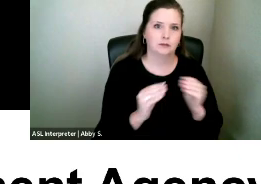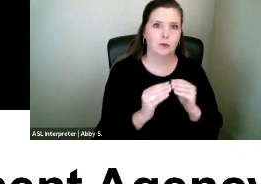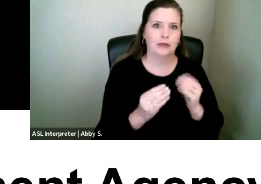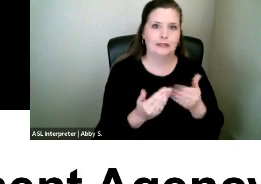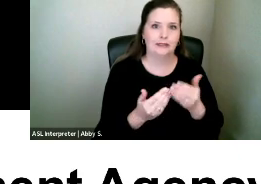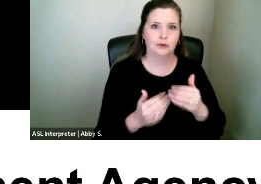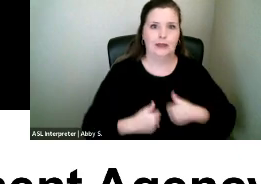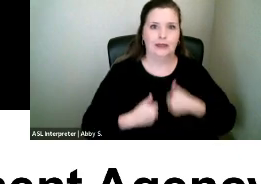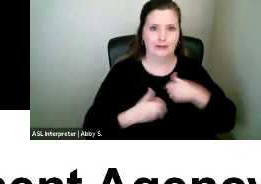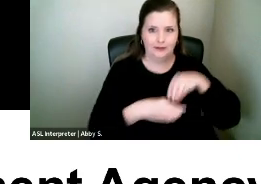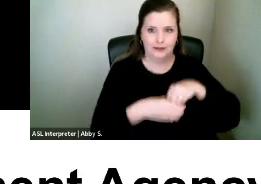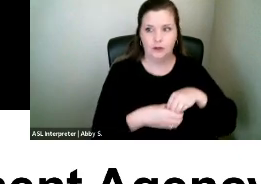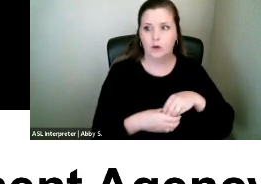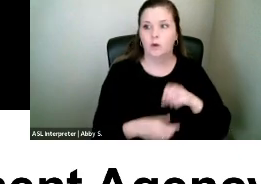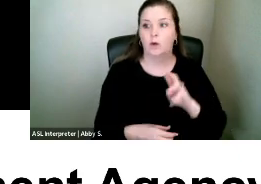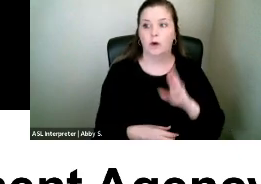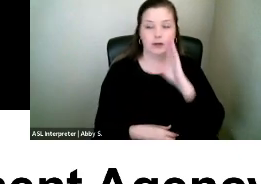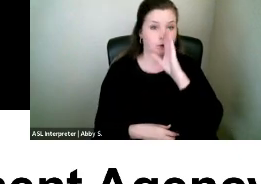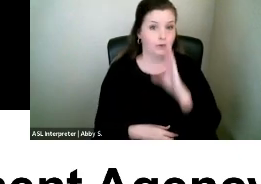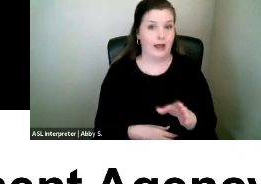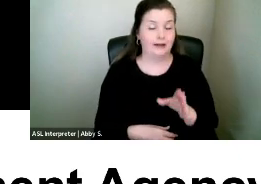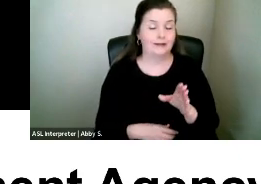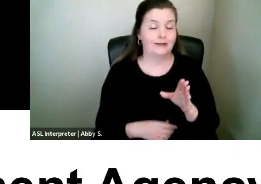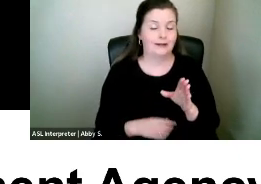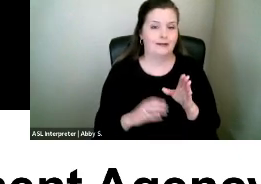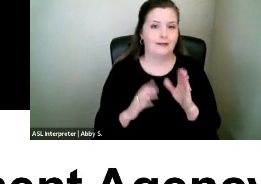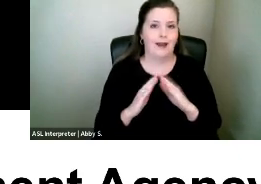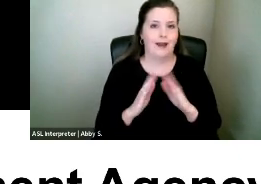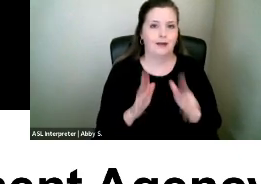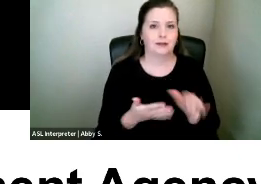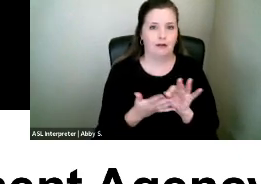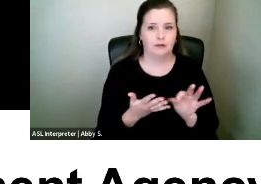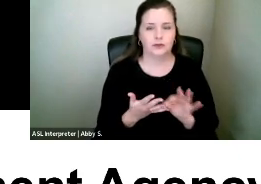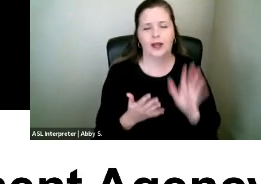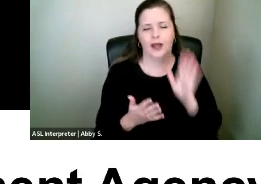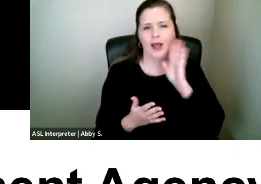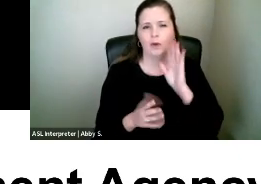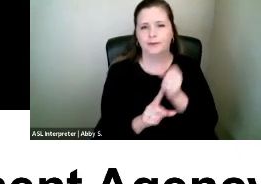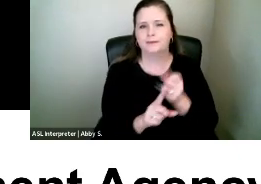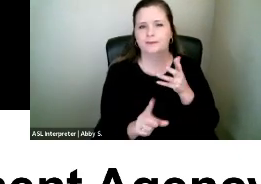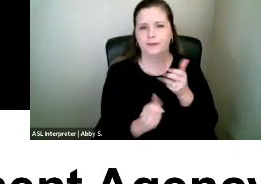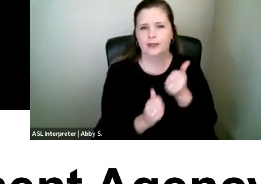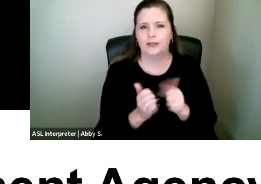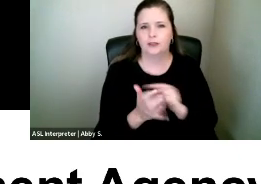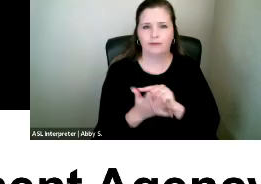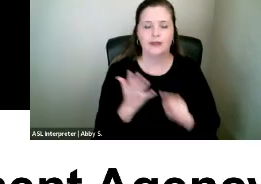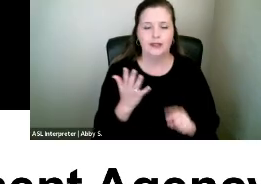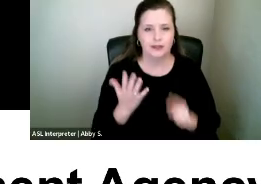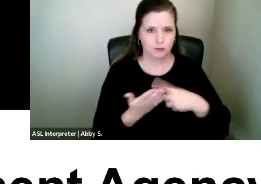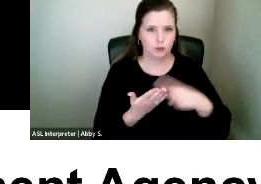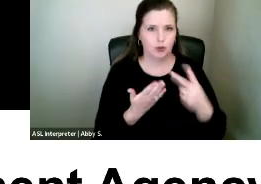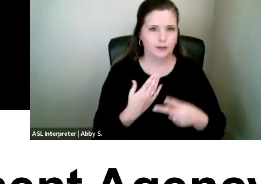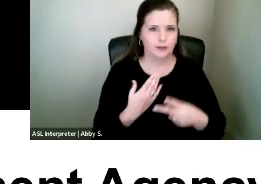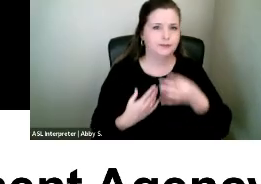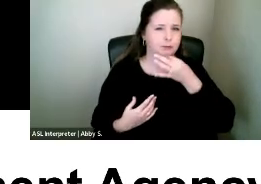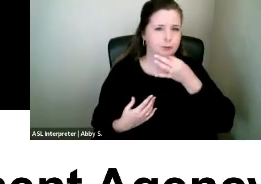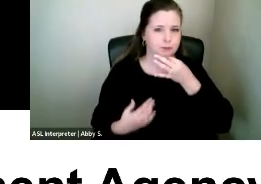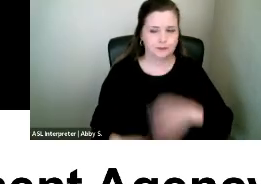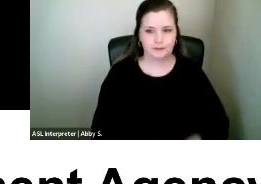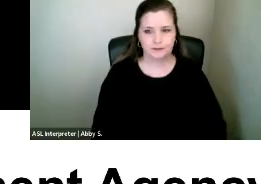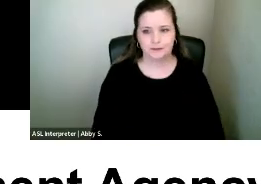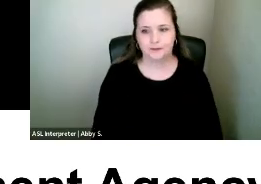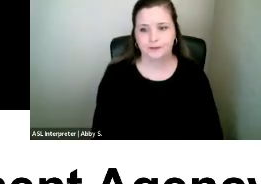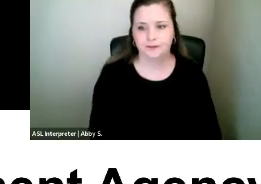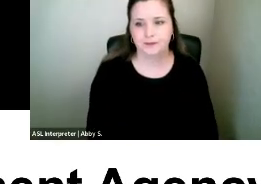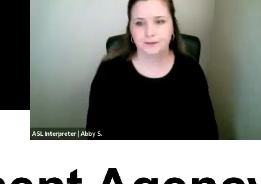direct housing options. And we'll cover each of those federal programs in later slides. Now,